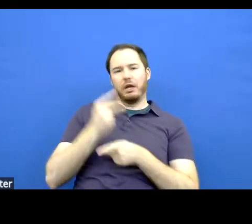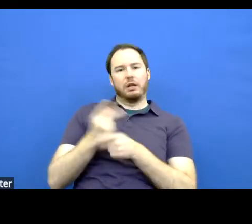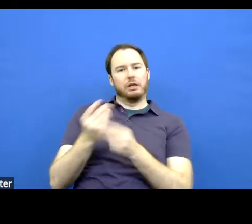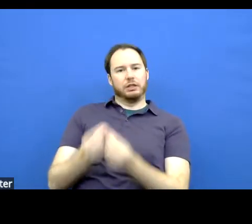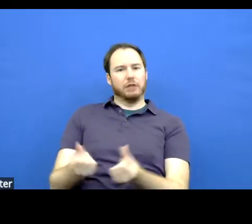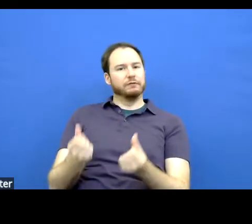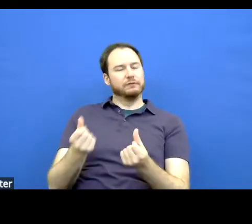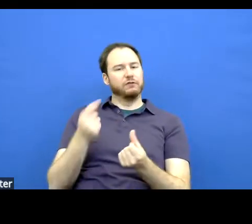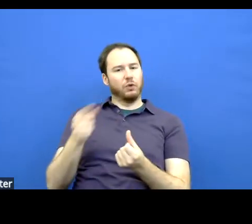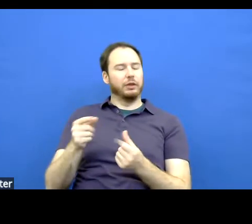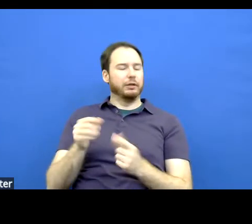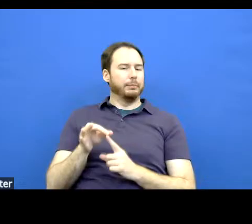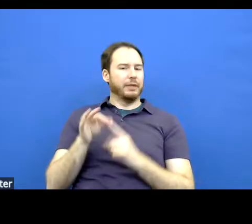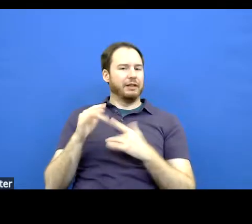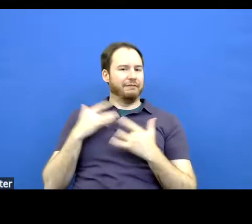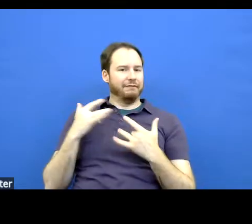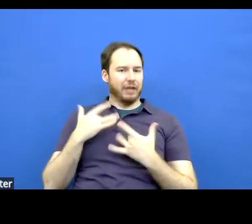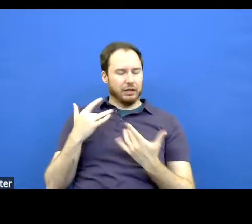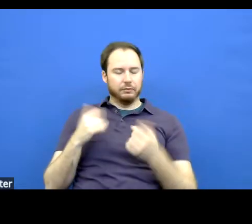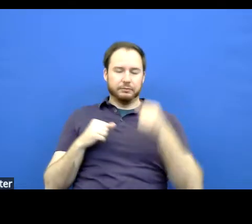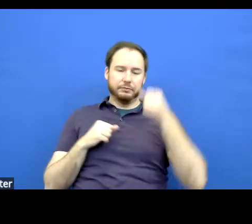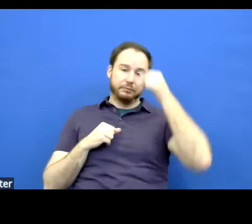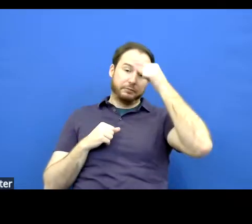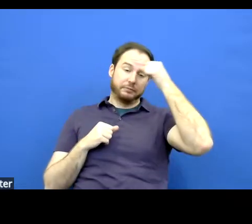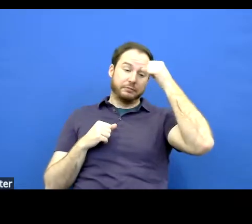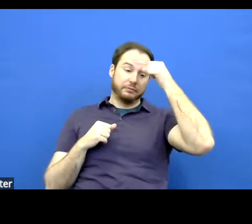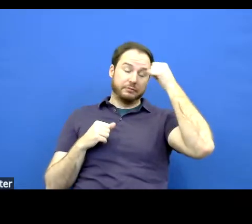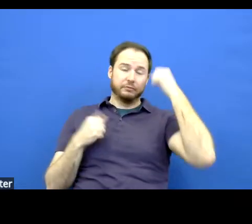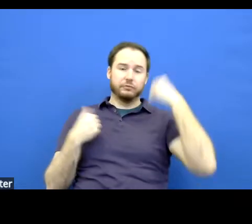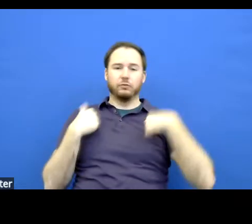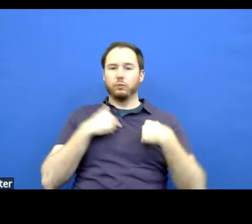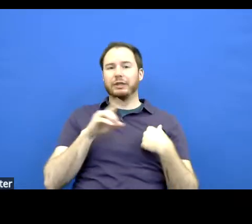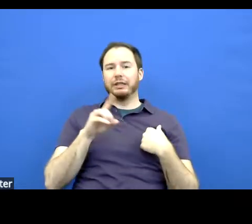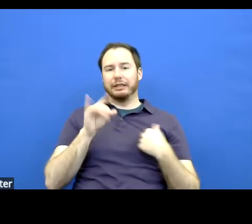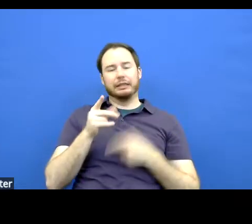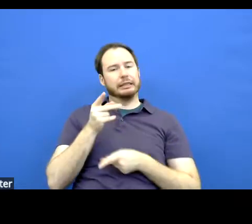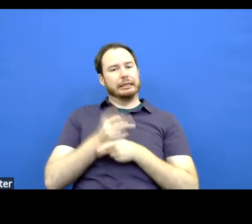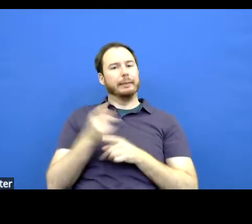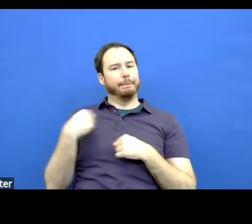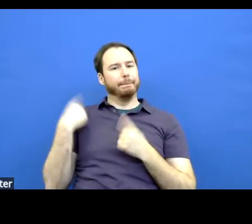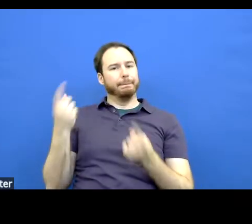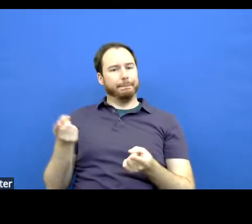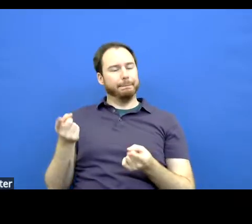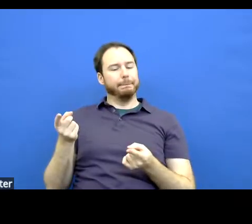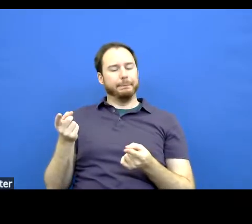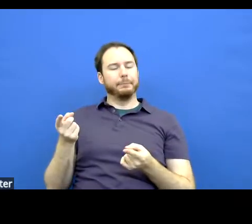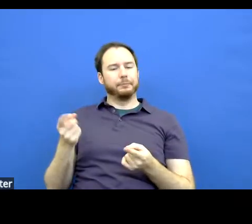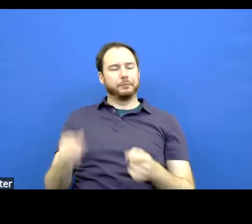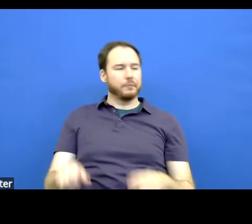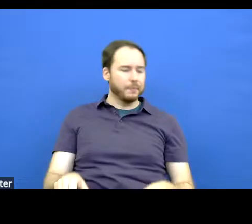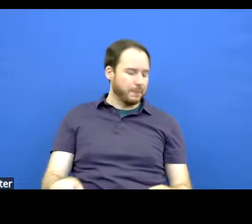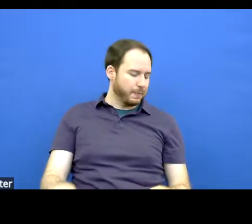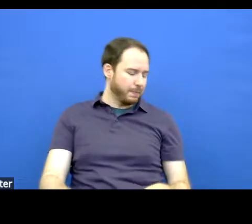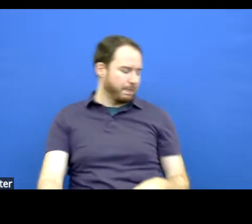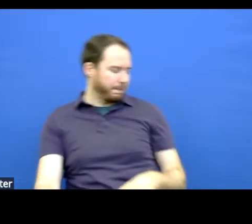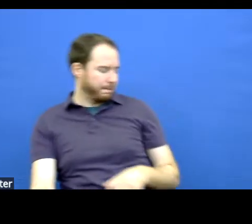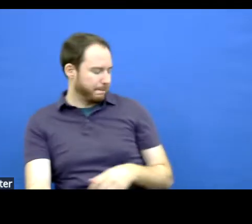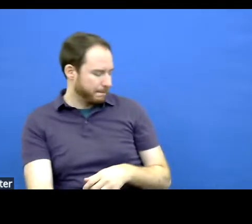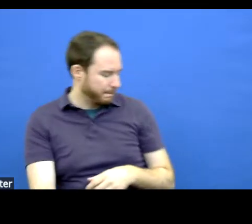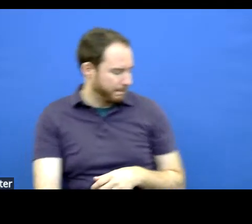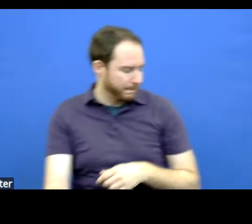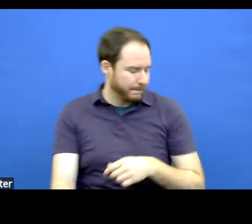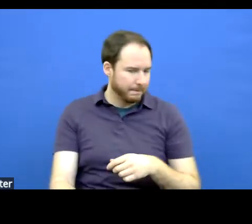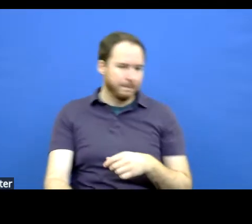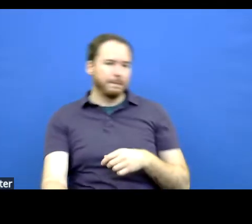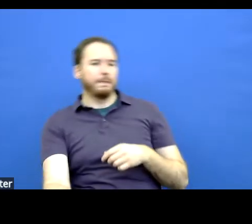again, these special events. We did keep it like we had been doing, where we allow these folks to do